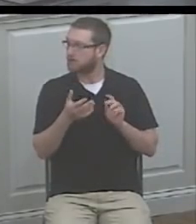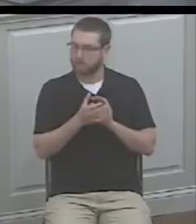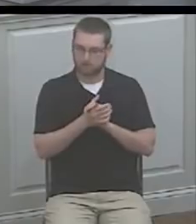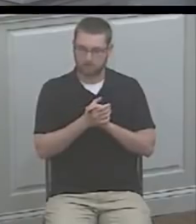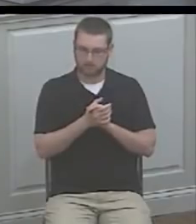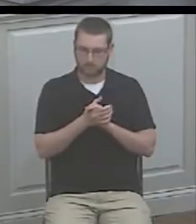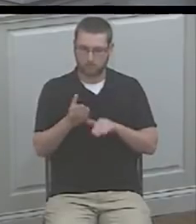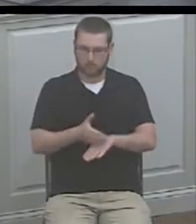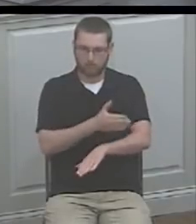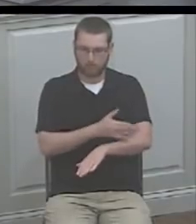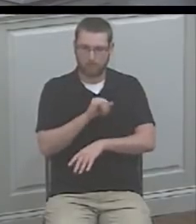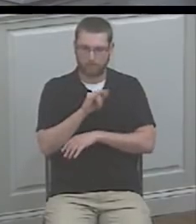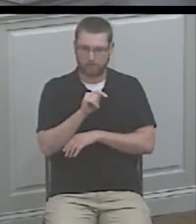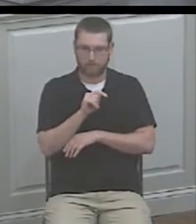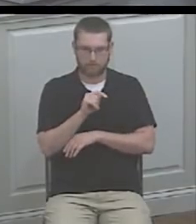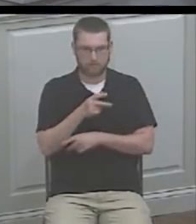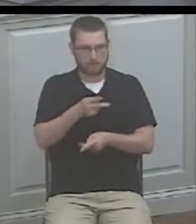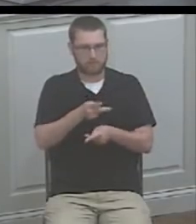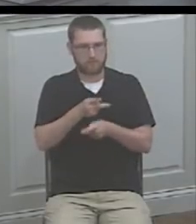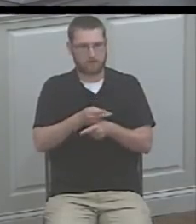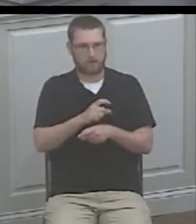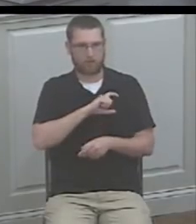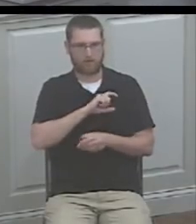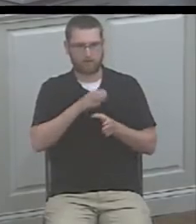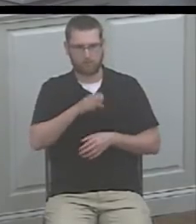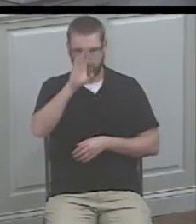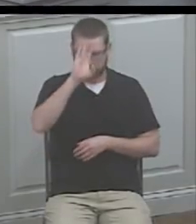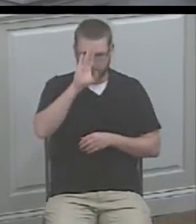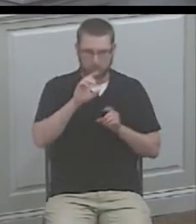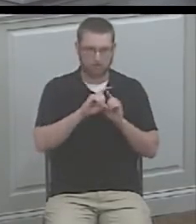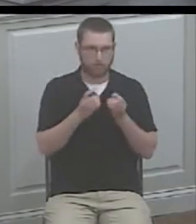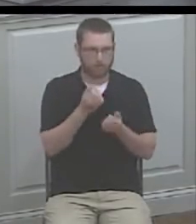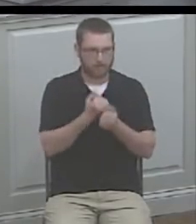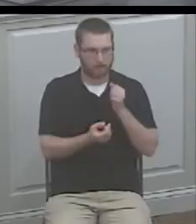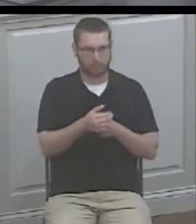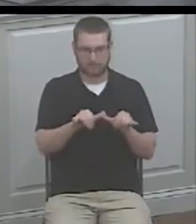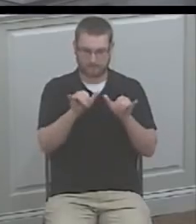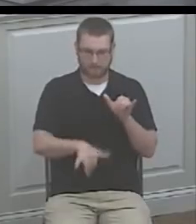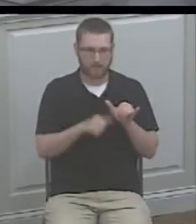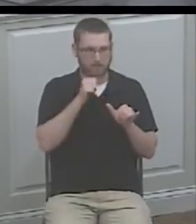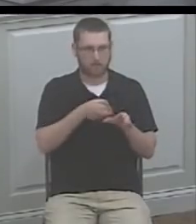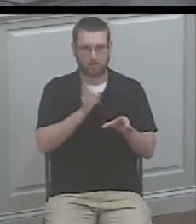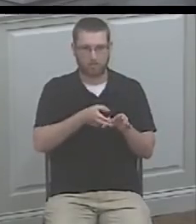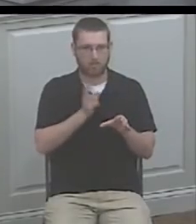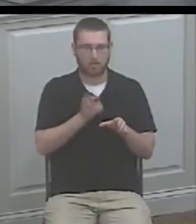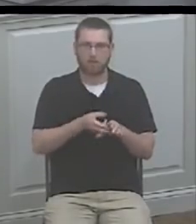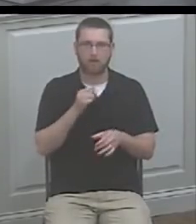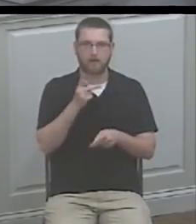make it better, to retain officers at the rate we need to retain them and keep the experience